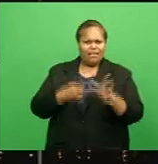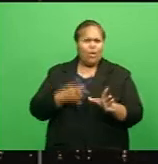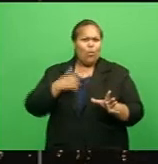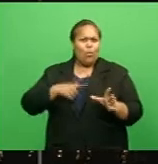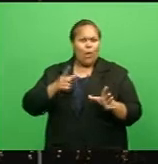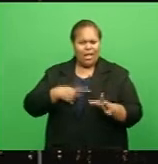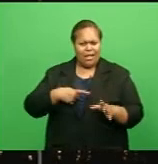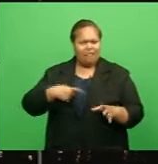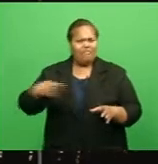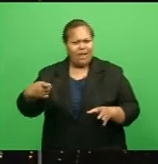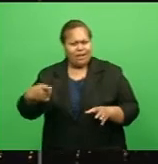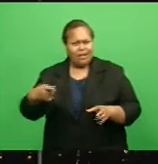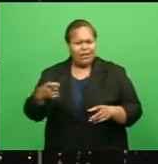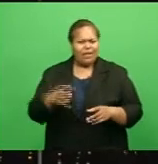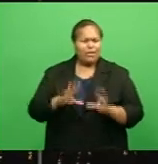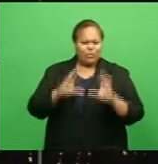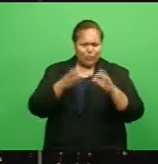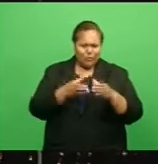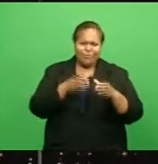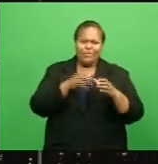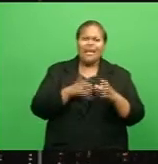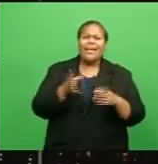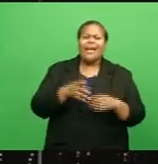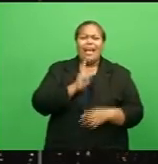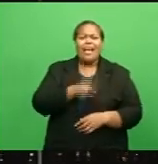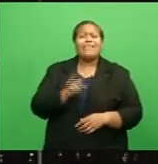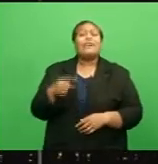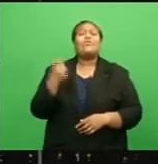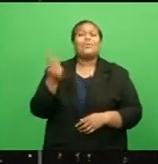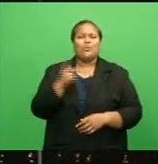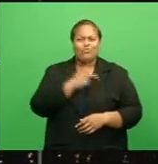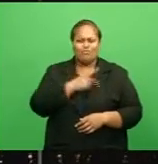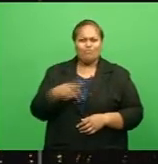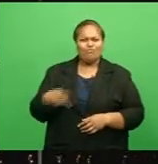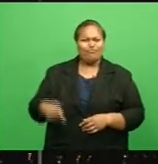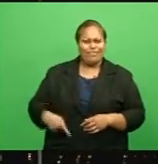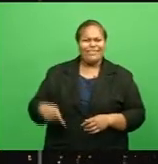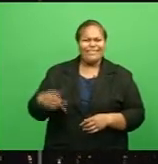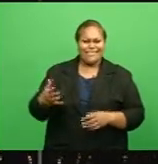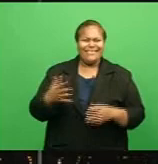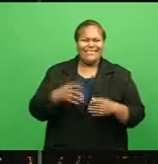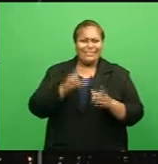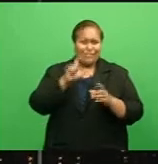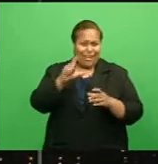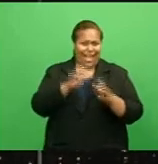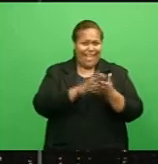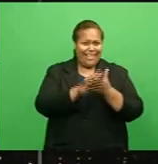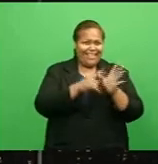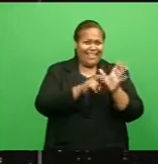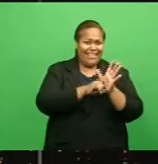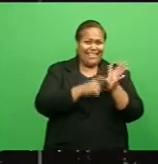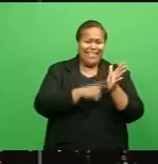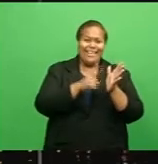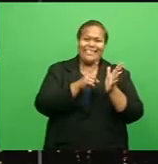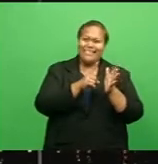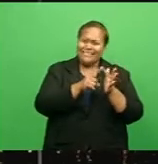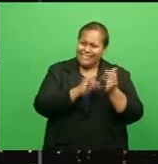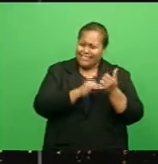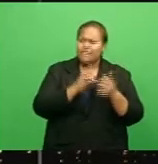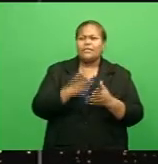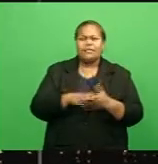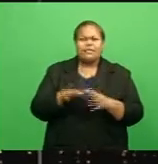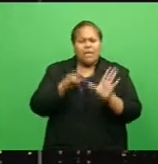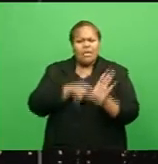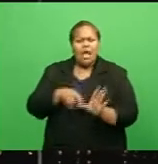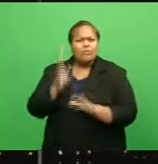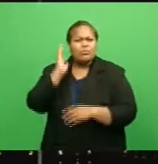to the party attended by Prince Charles. The retired surgeon shares his experience as a young schoolboy from Suva Grammar School who was thrilled